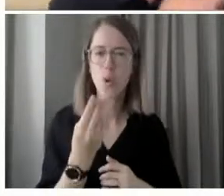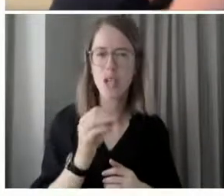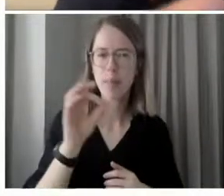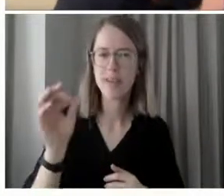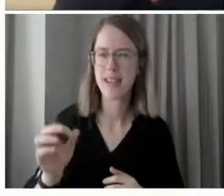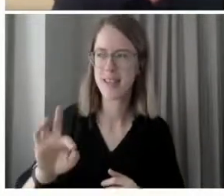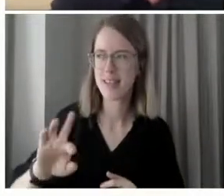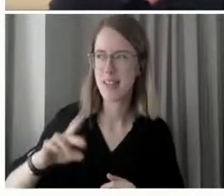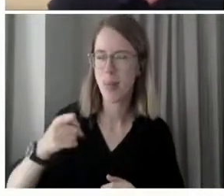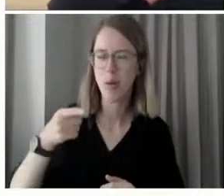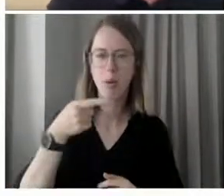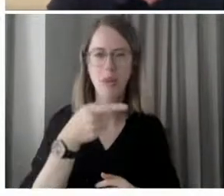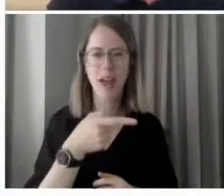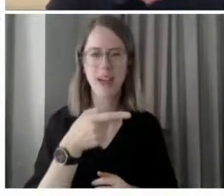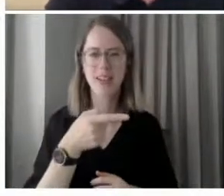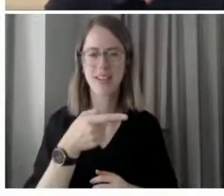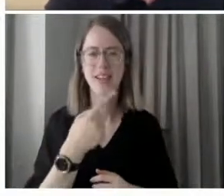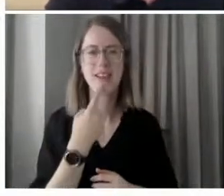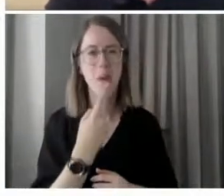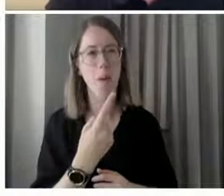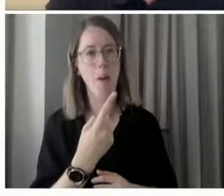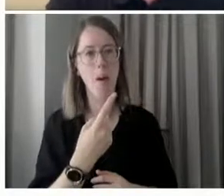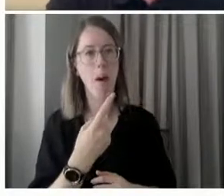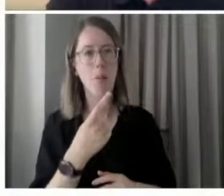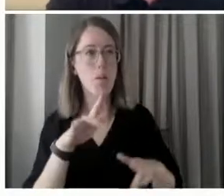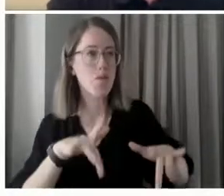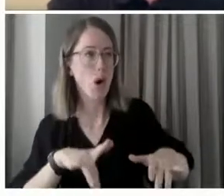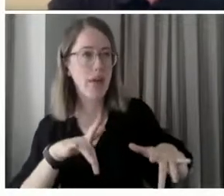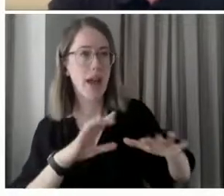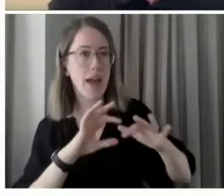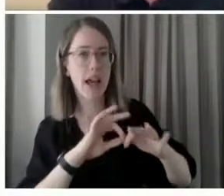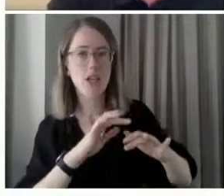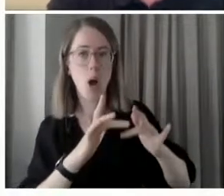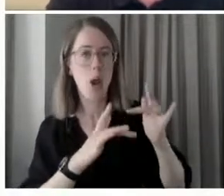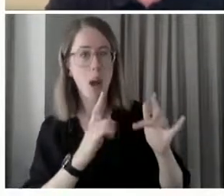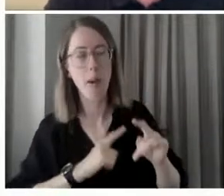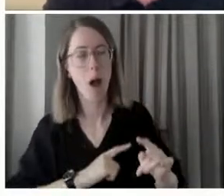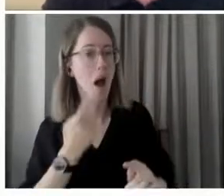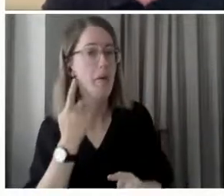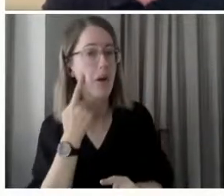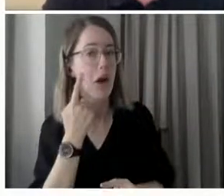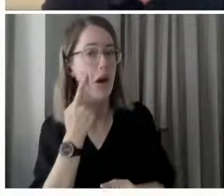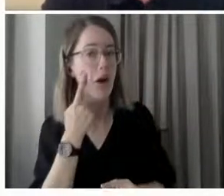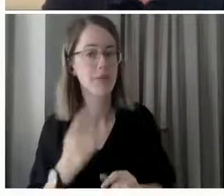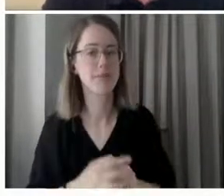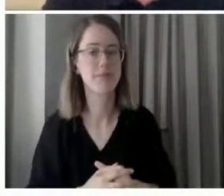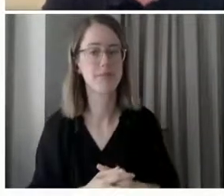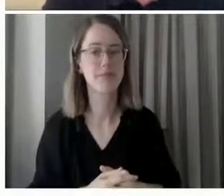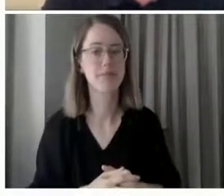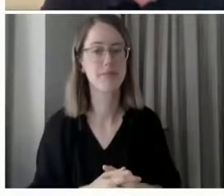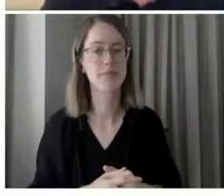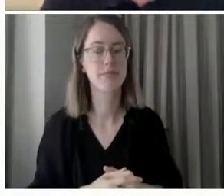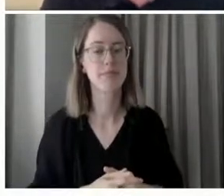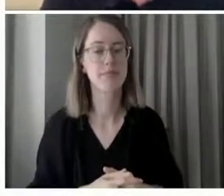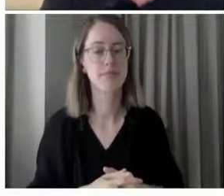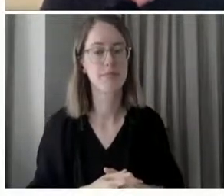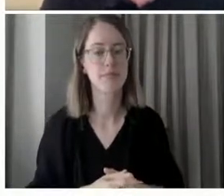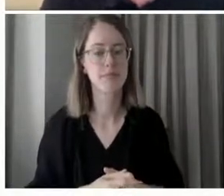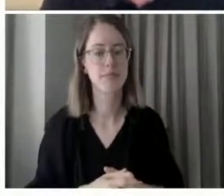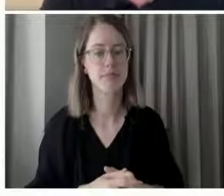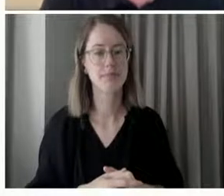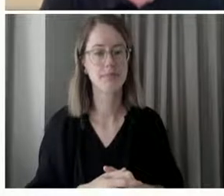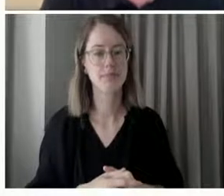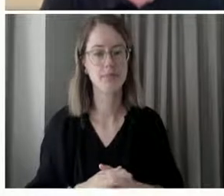everyone that's done it, there's two more that say, oh, no, but I'd be interested in giving that a go. And it's higher than it